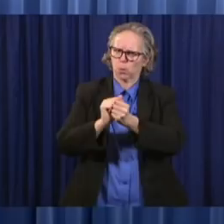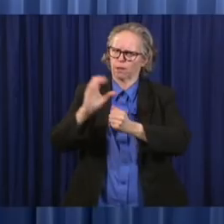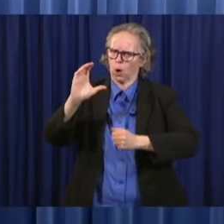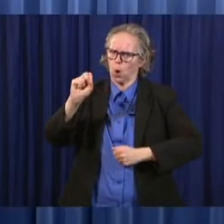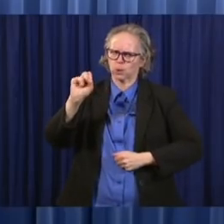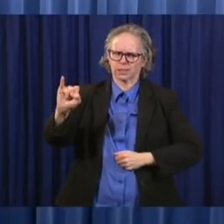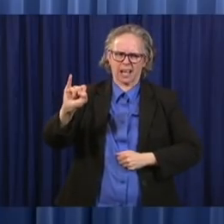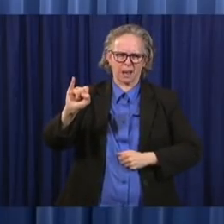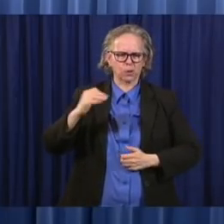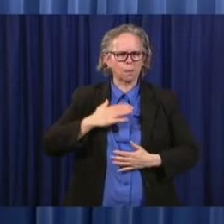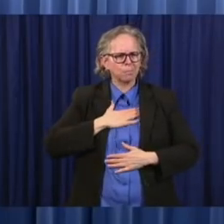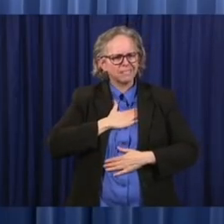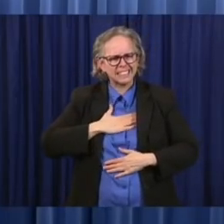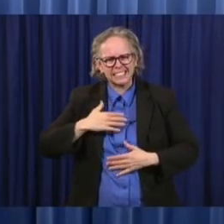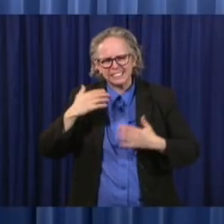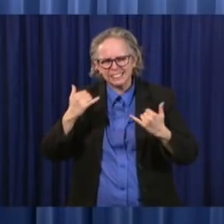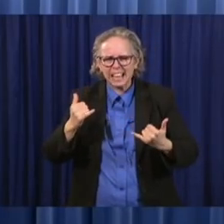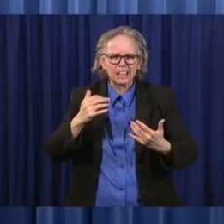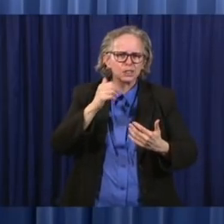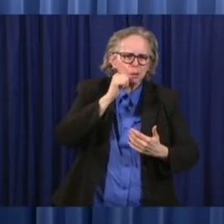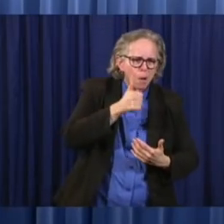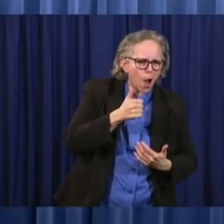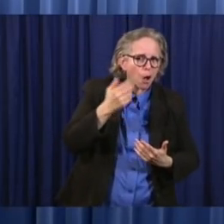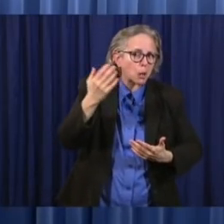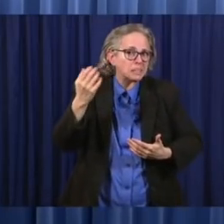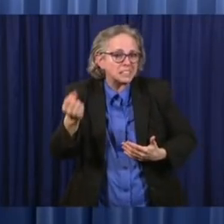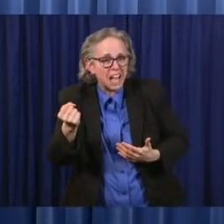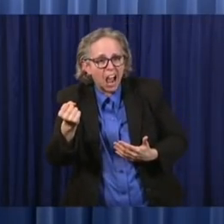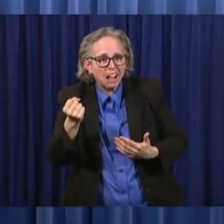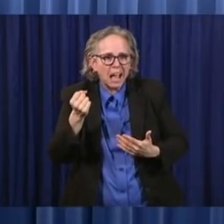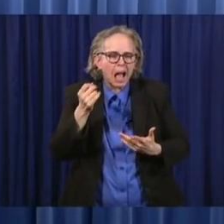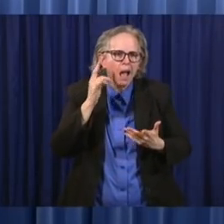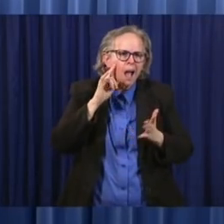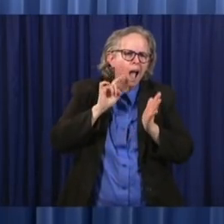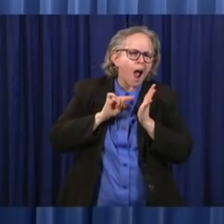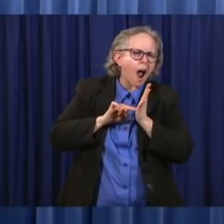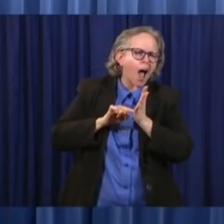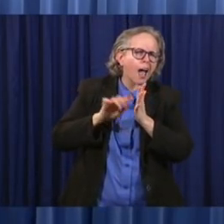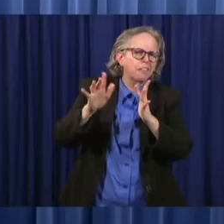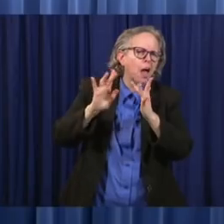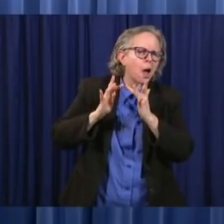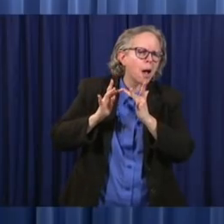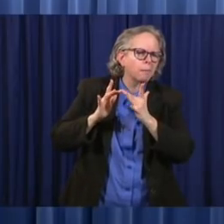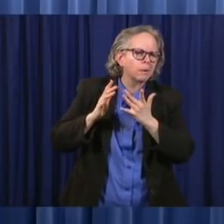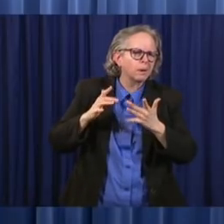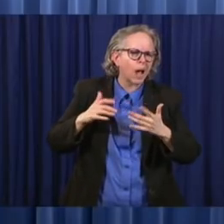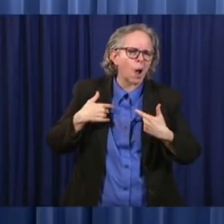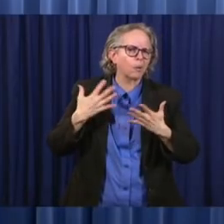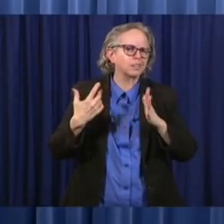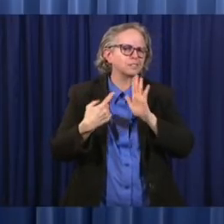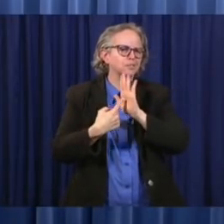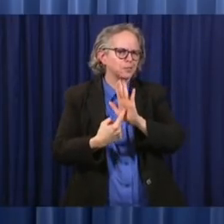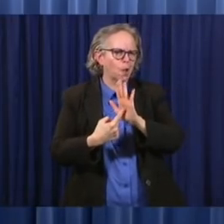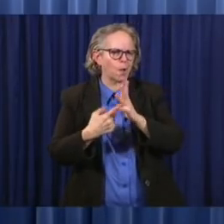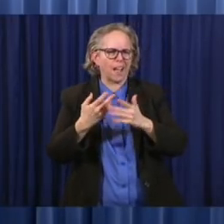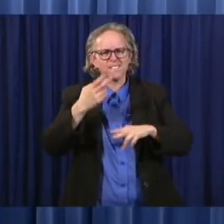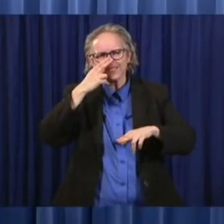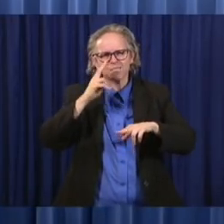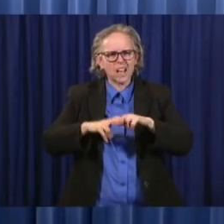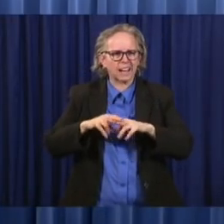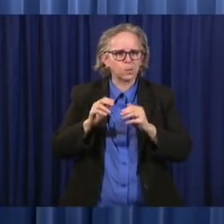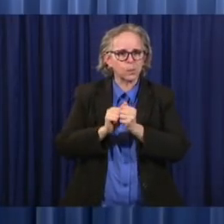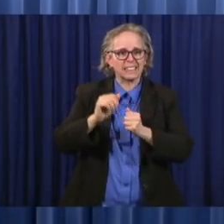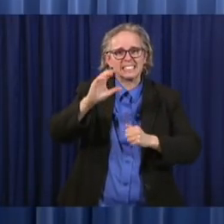or Saturday to check out the offerings. Here's a glimpse of the fun with COSI CEO,